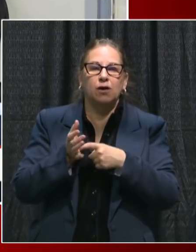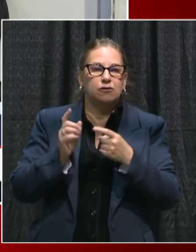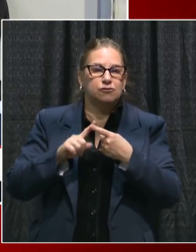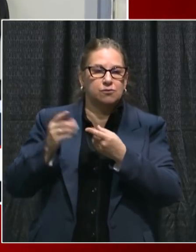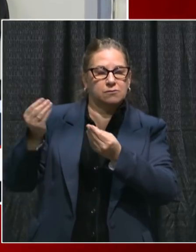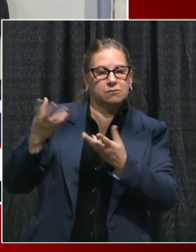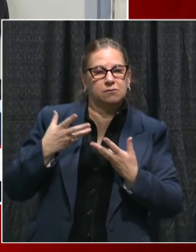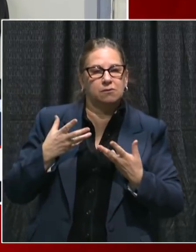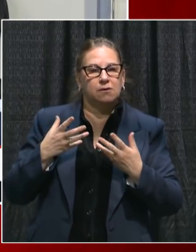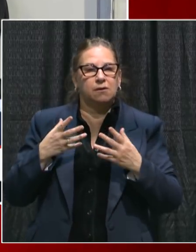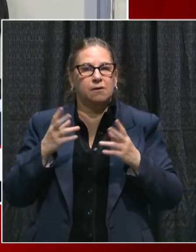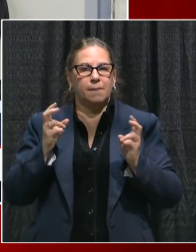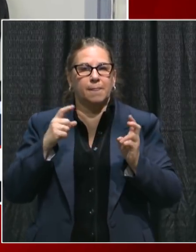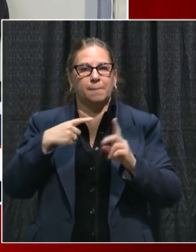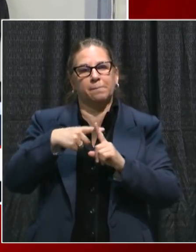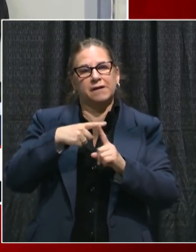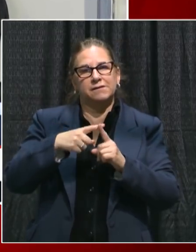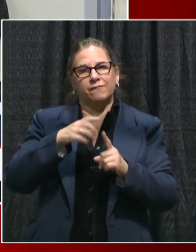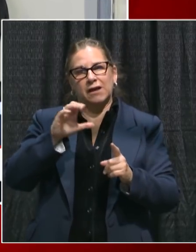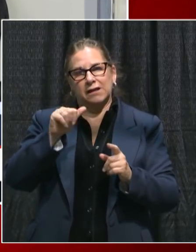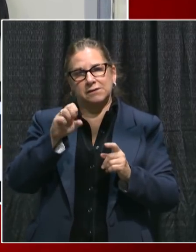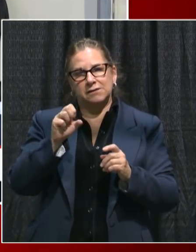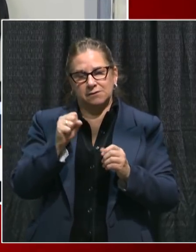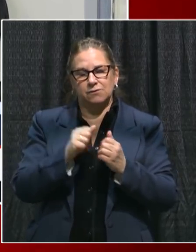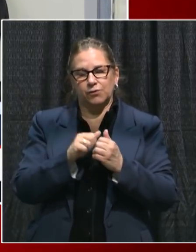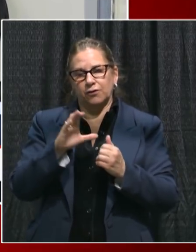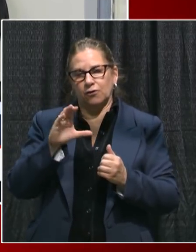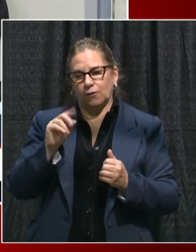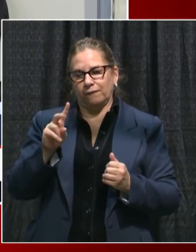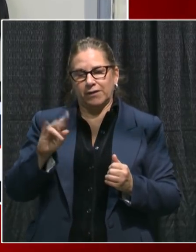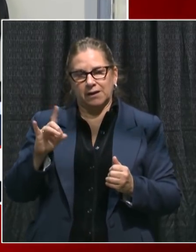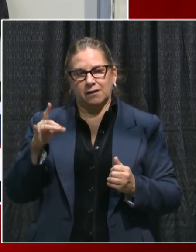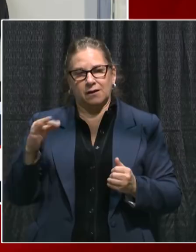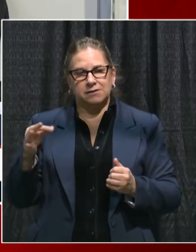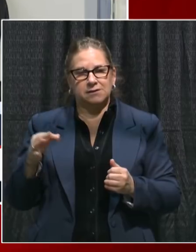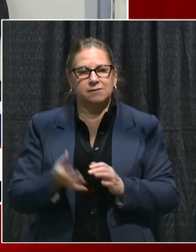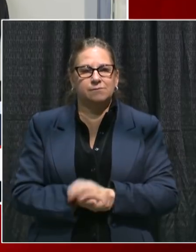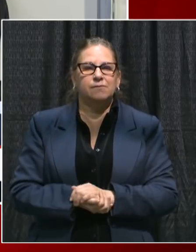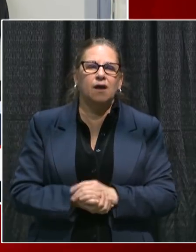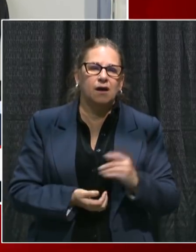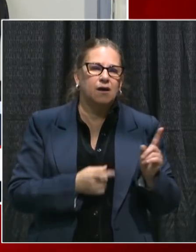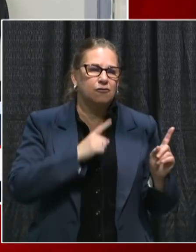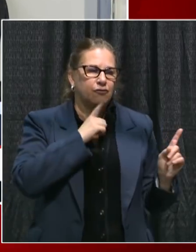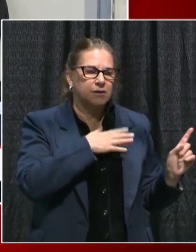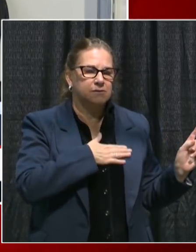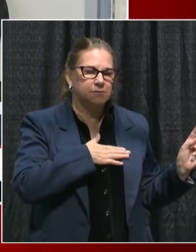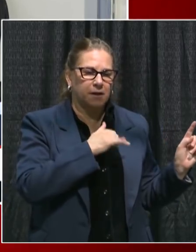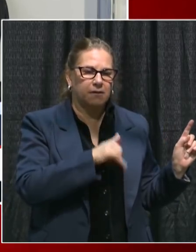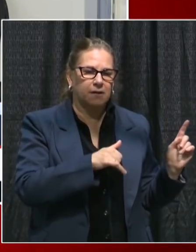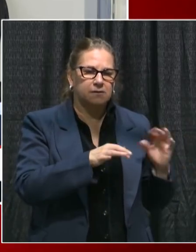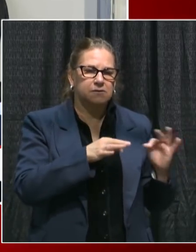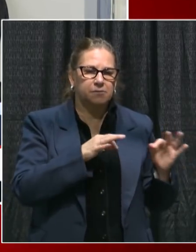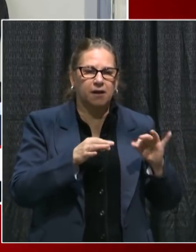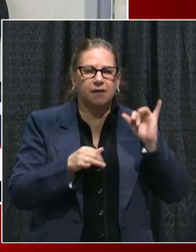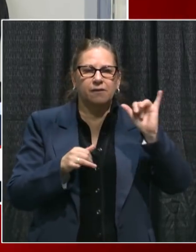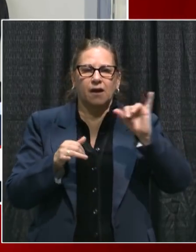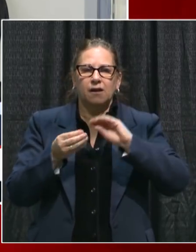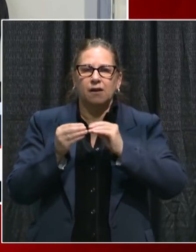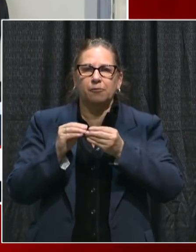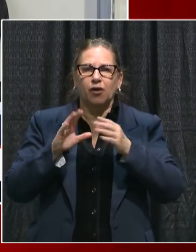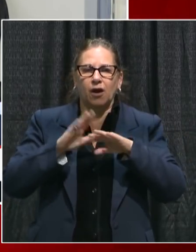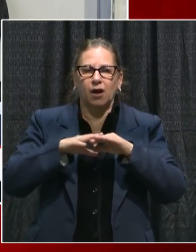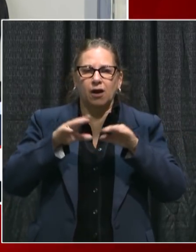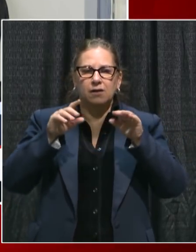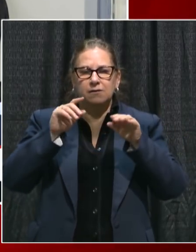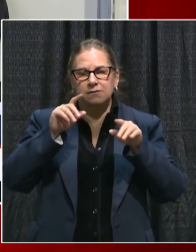residents. I appreciate you going through that. So the number on the chart of COVID patients that are being reported by